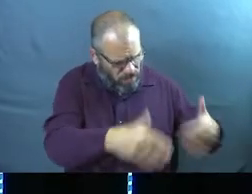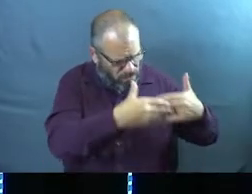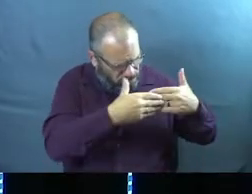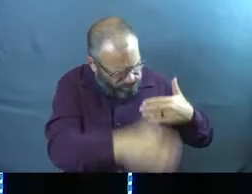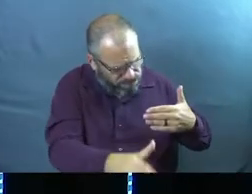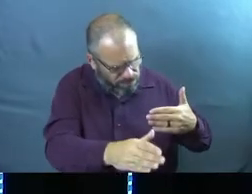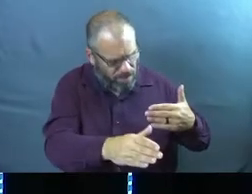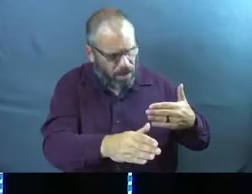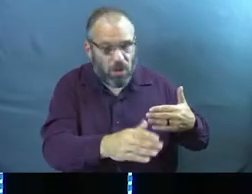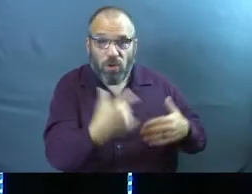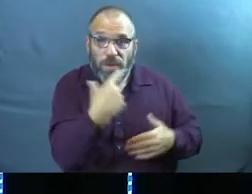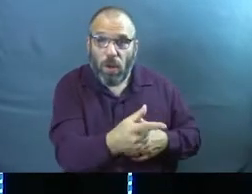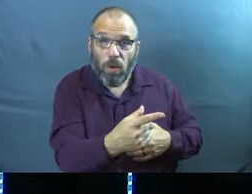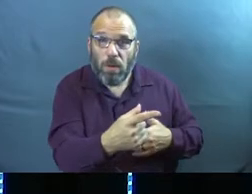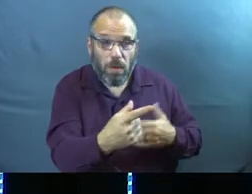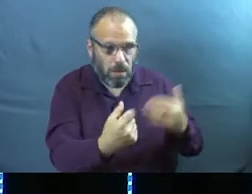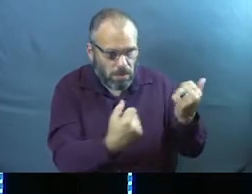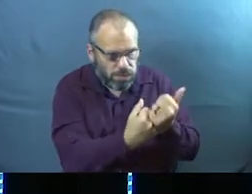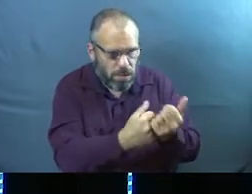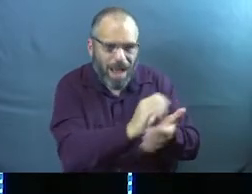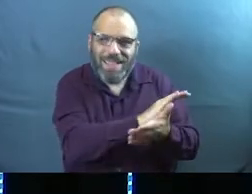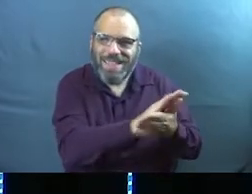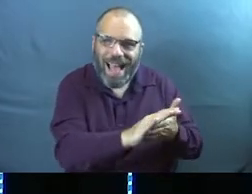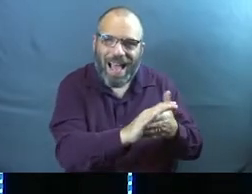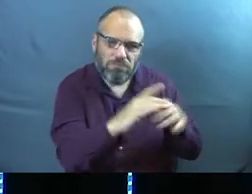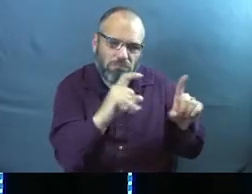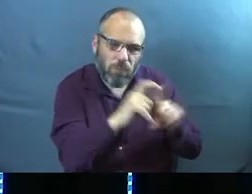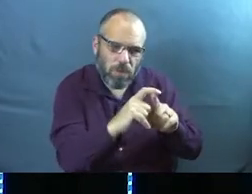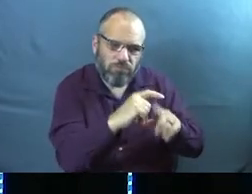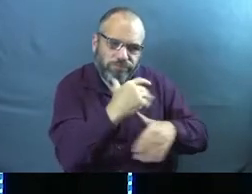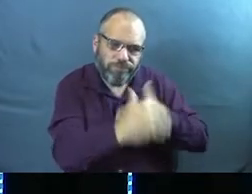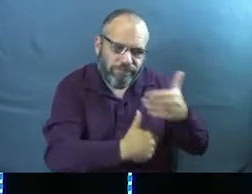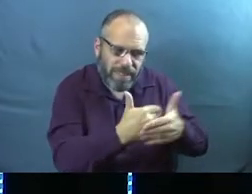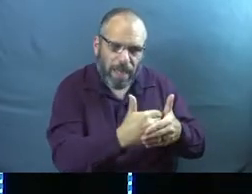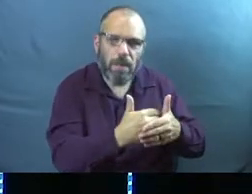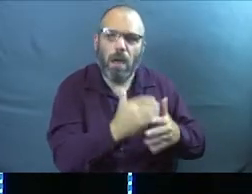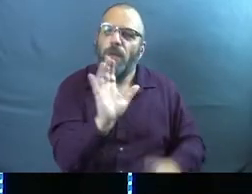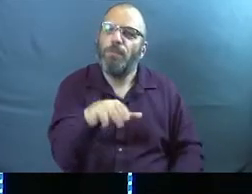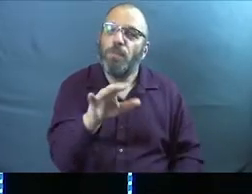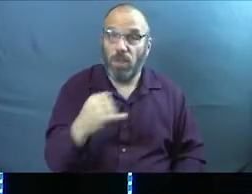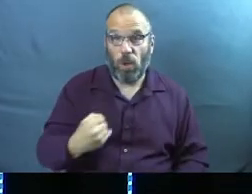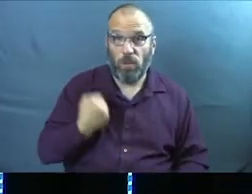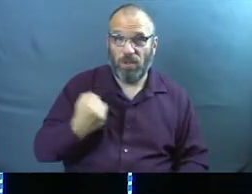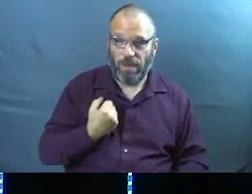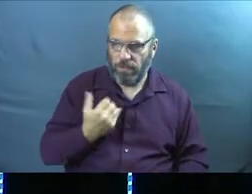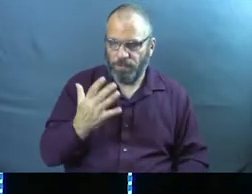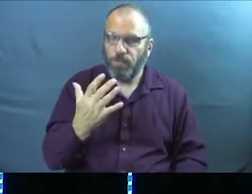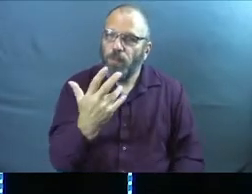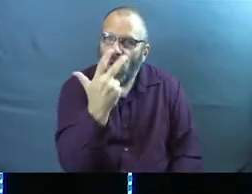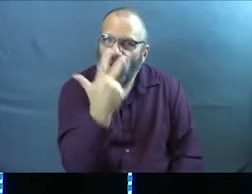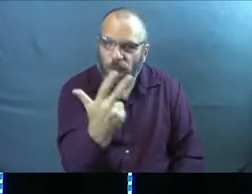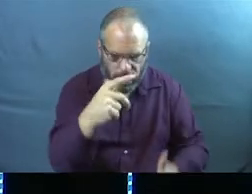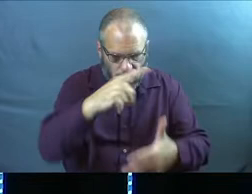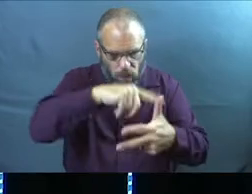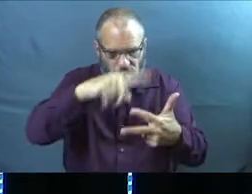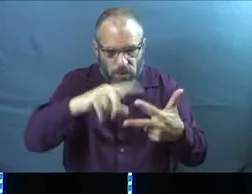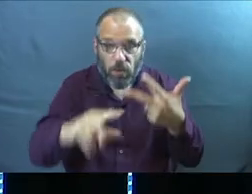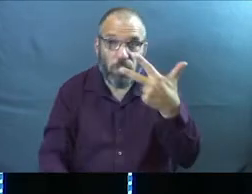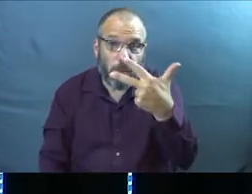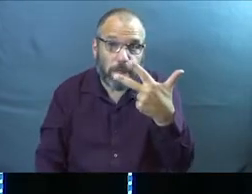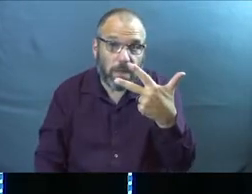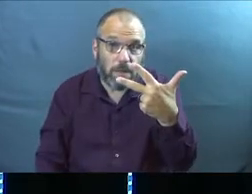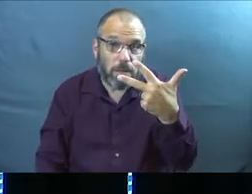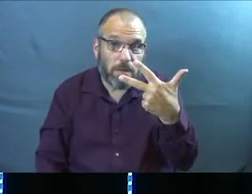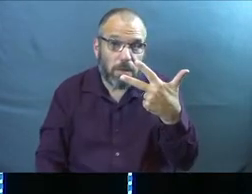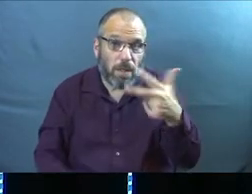so he reassured them by speaking kindly to them. So here's what he does. Three things that he says to them that are